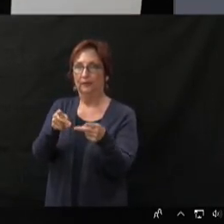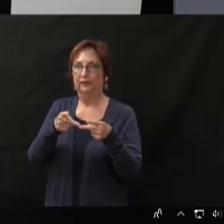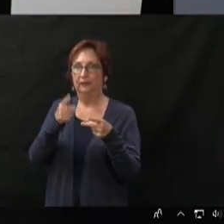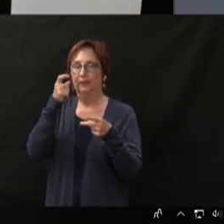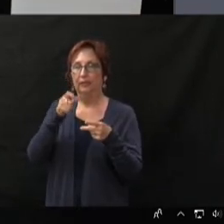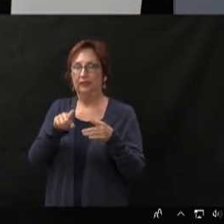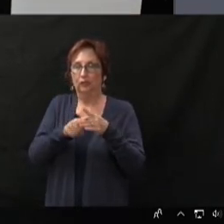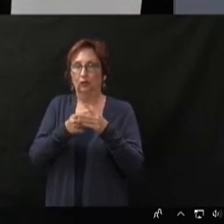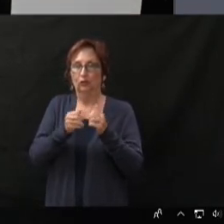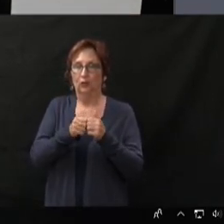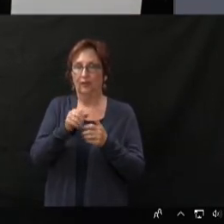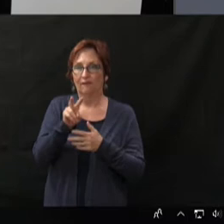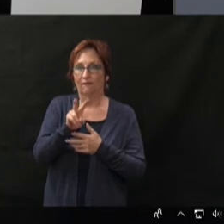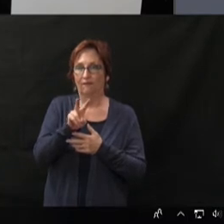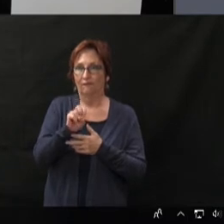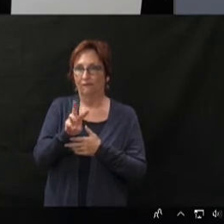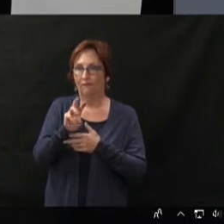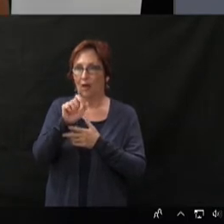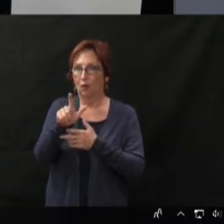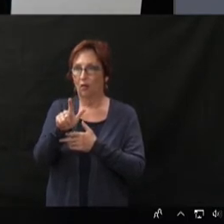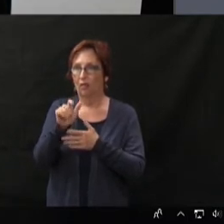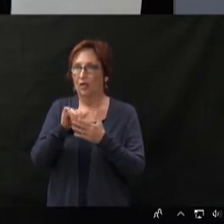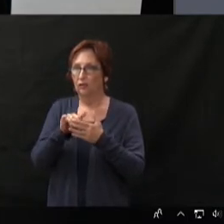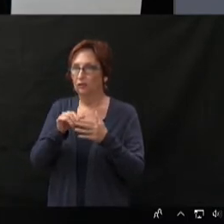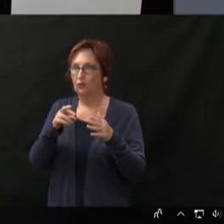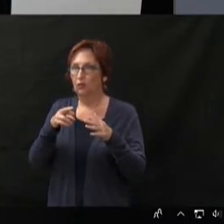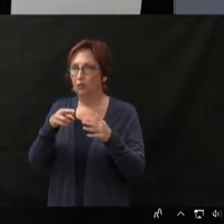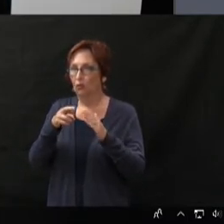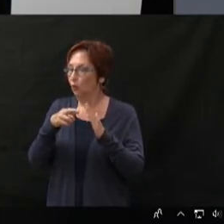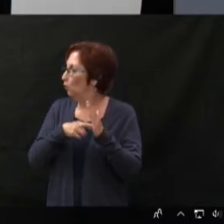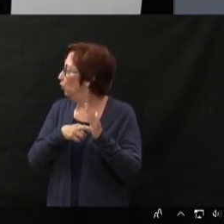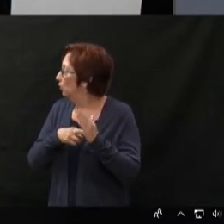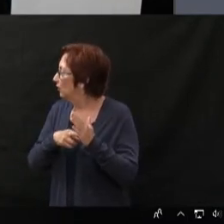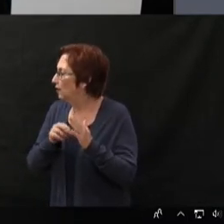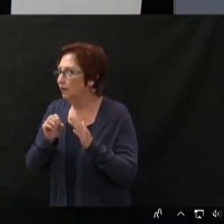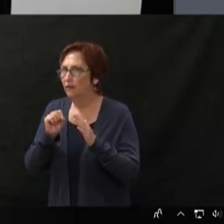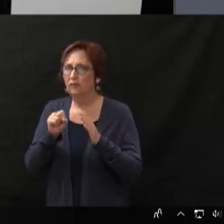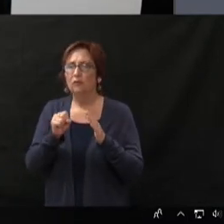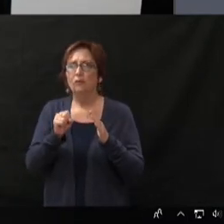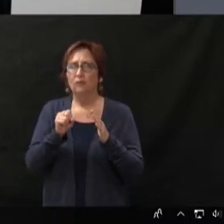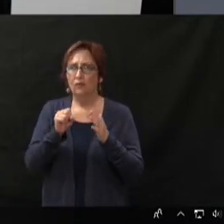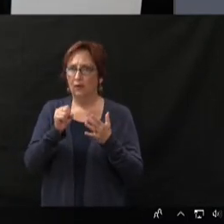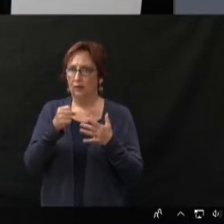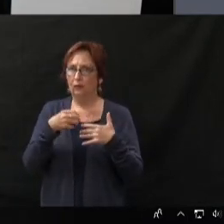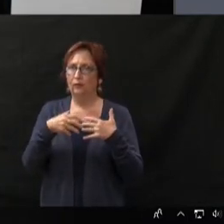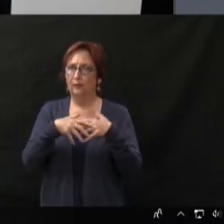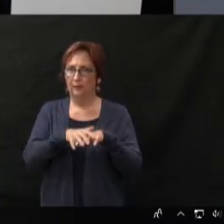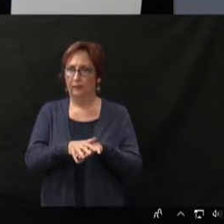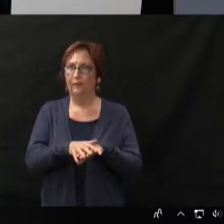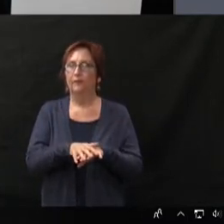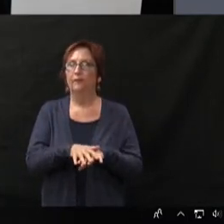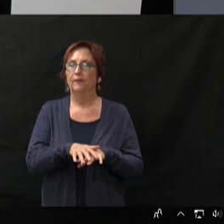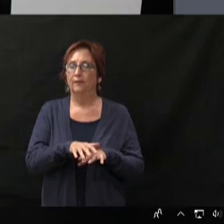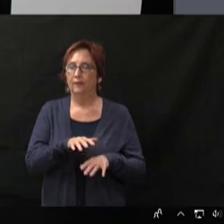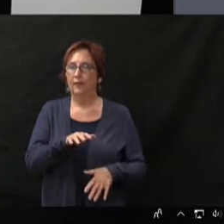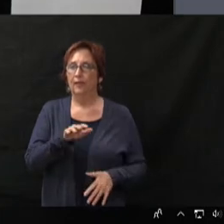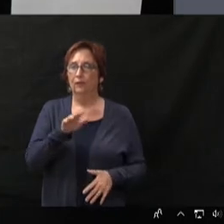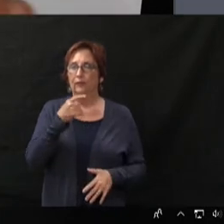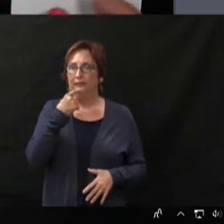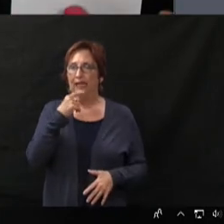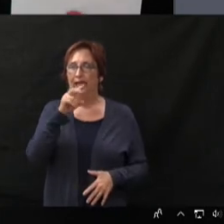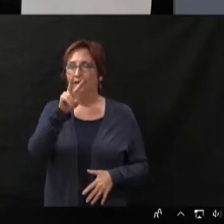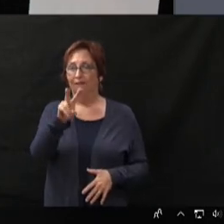vowel. That's the rule. Now, here we go. They're able to blend this, and we're going to say that's going to be